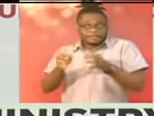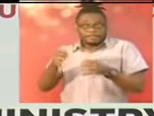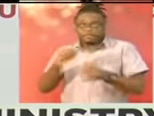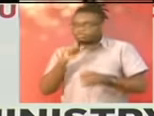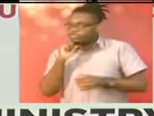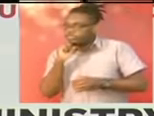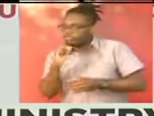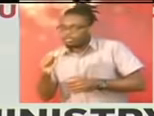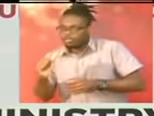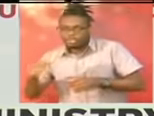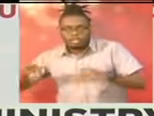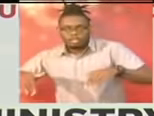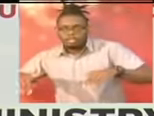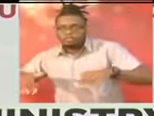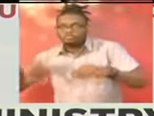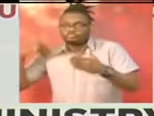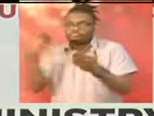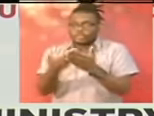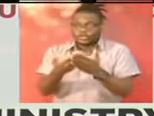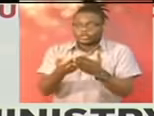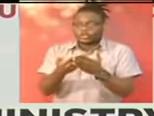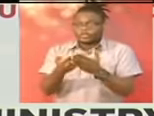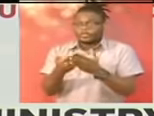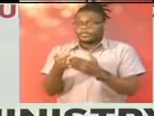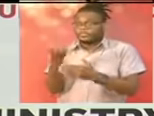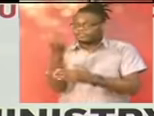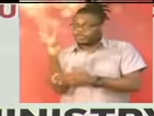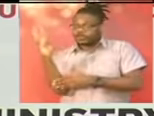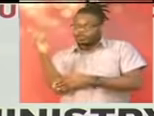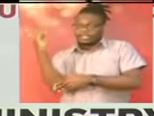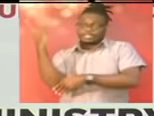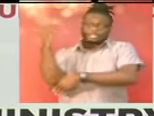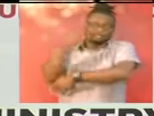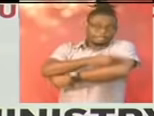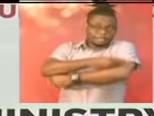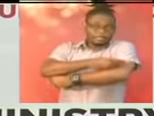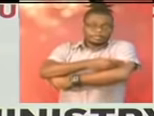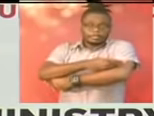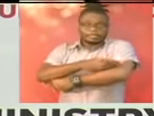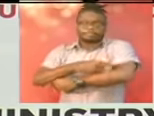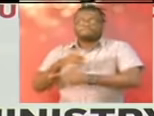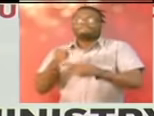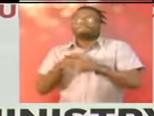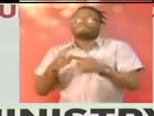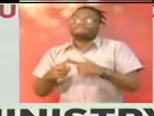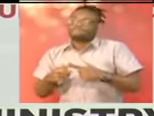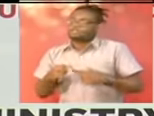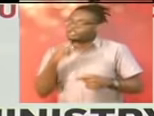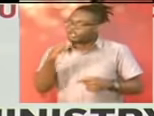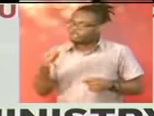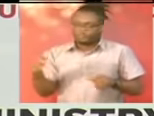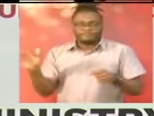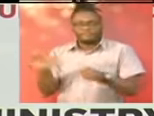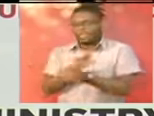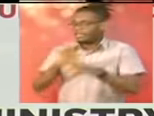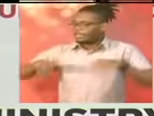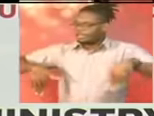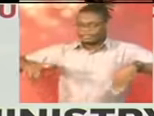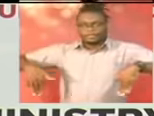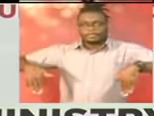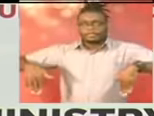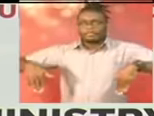So there isn't any distinction within the quarantine process for that. You'd go through the process for the not fully immunized. So